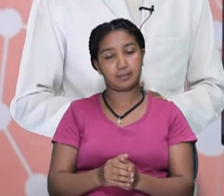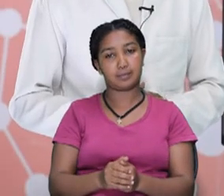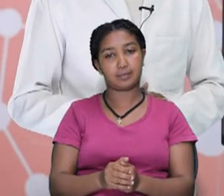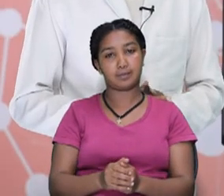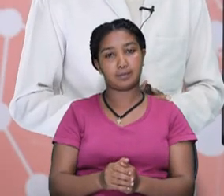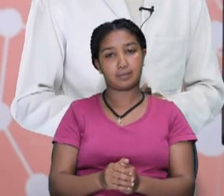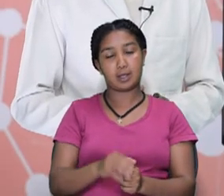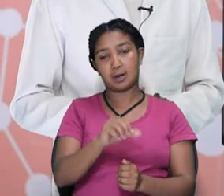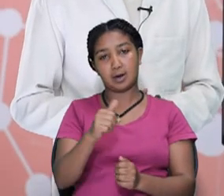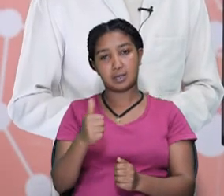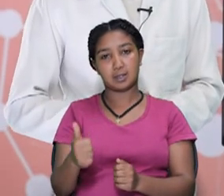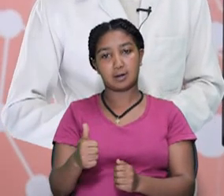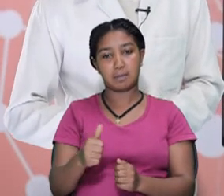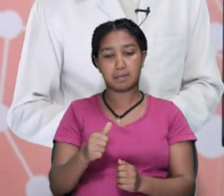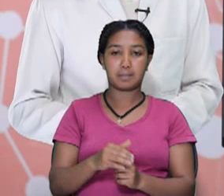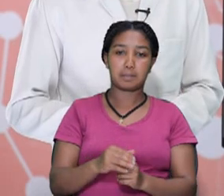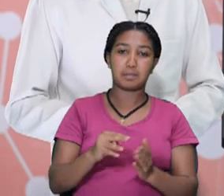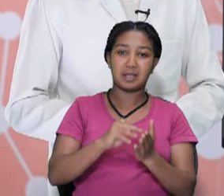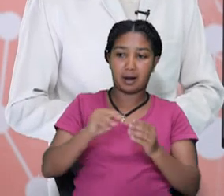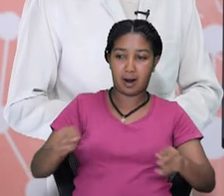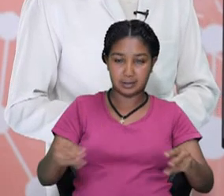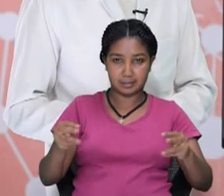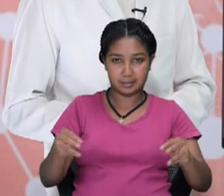elements, and other mineral salts.